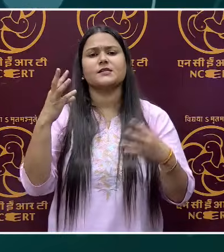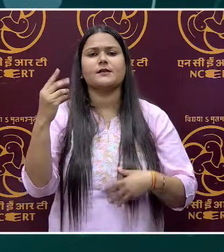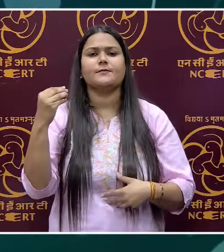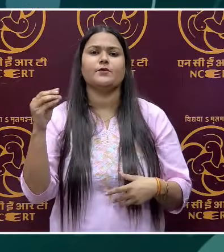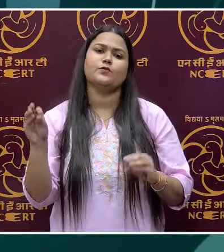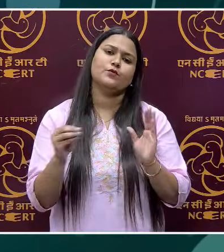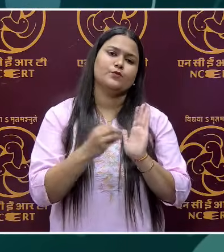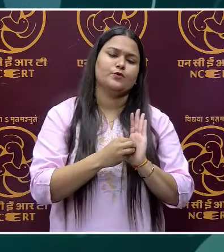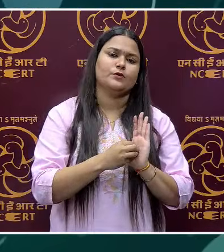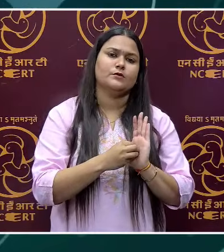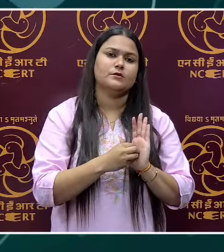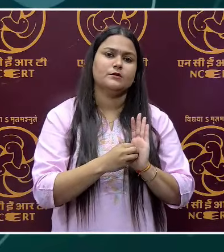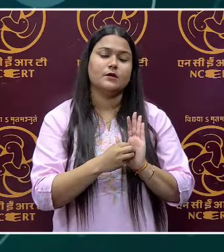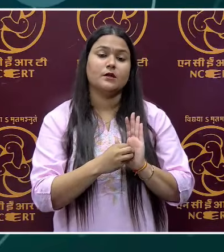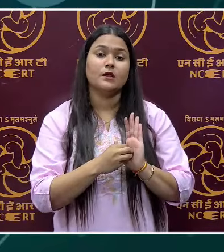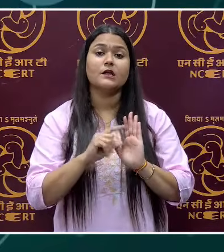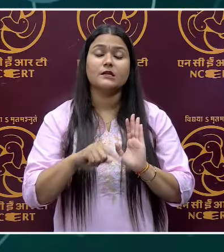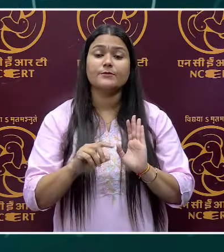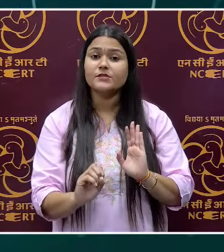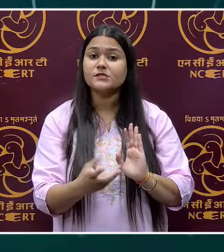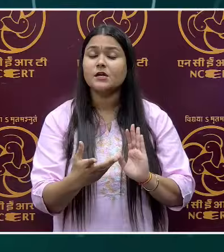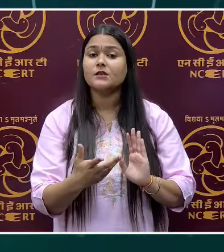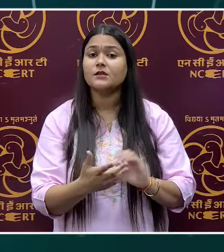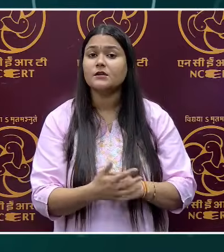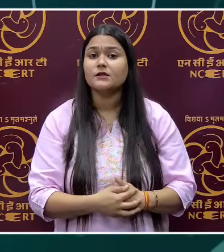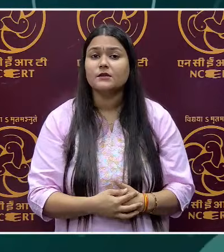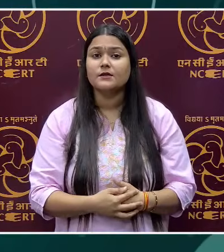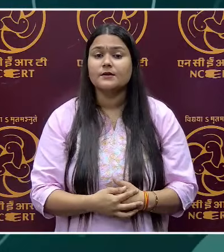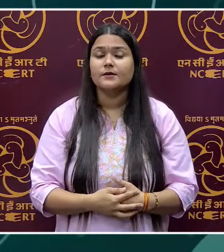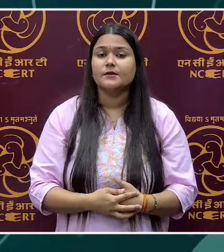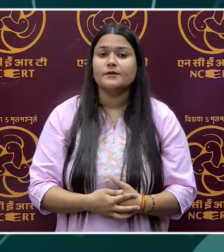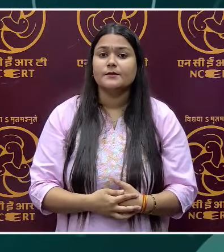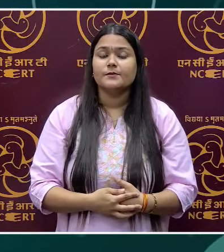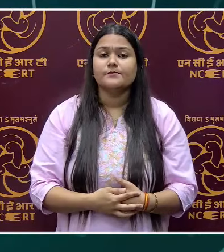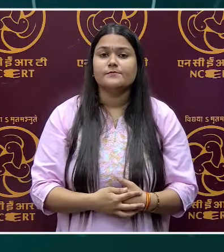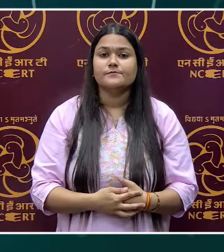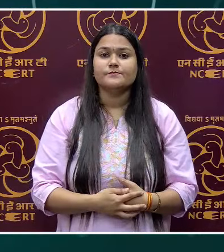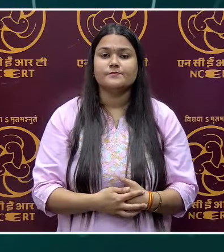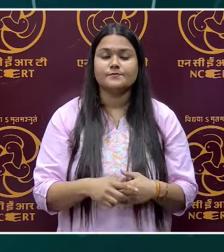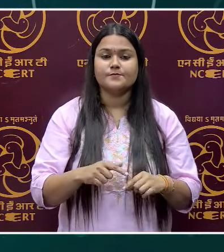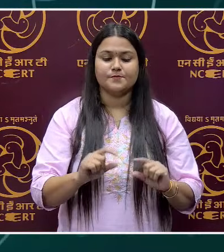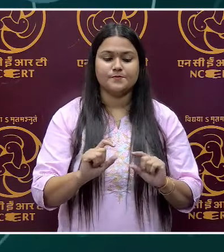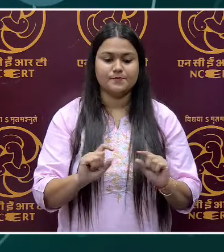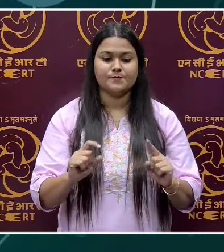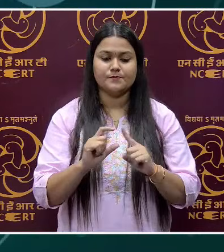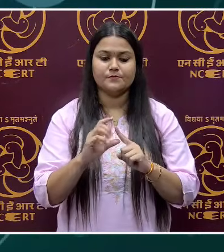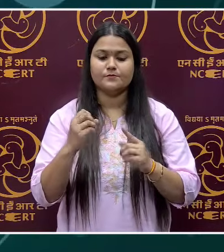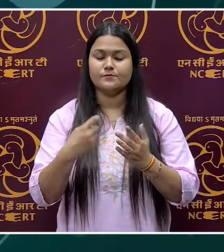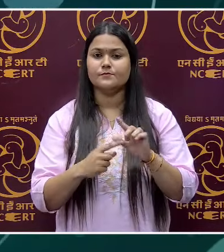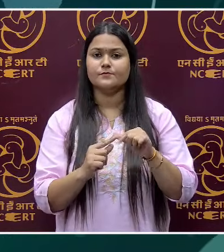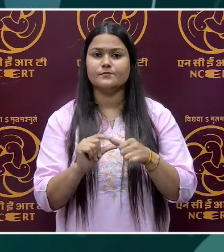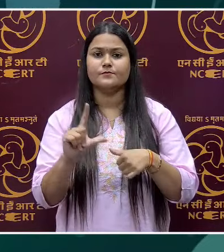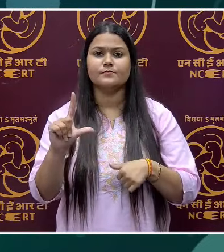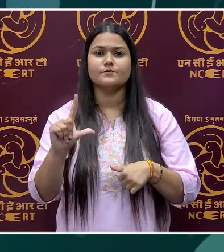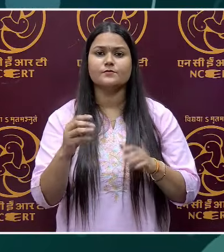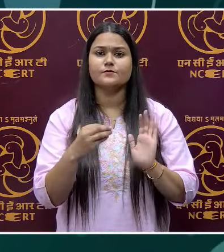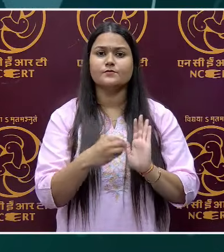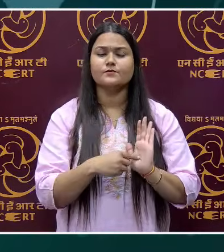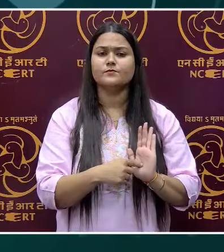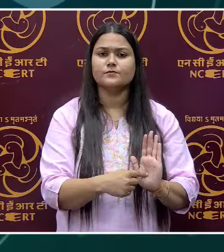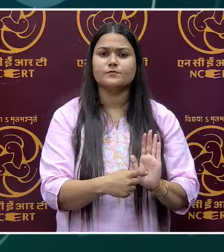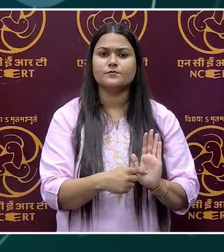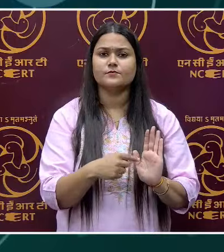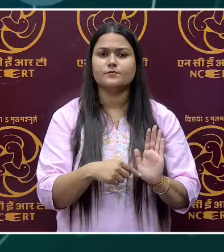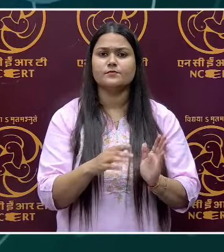it can be. Okay, let us go to the this Diksha portal, where we will perform a simulation based on